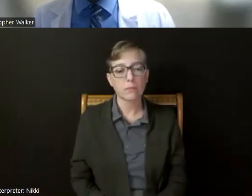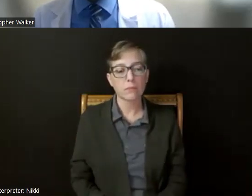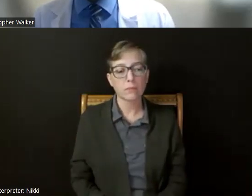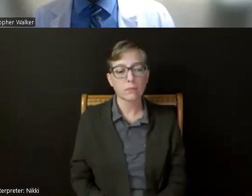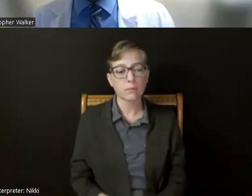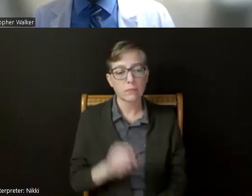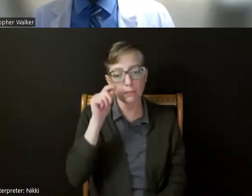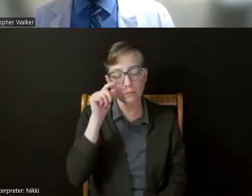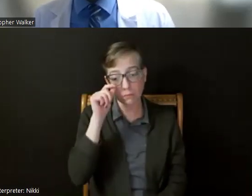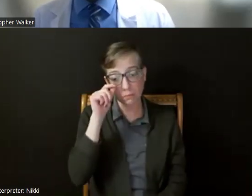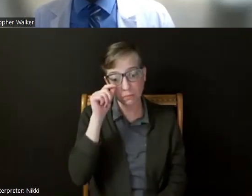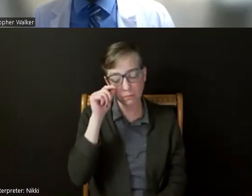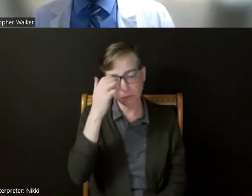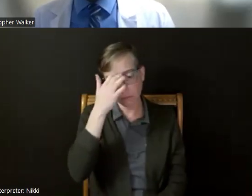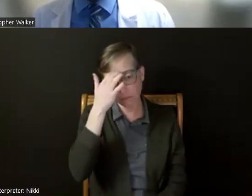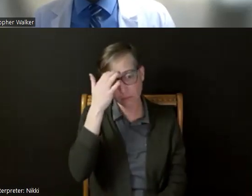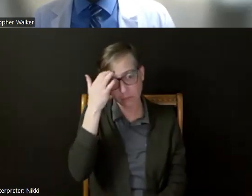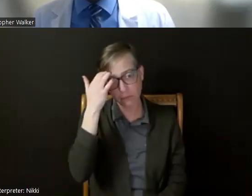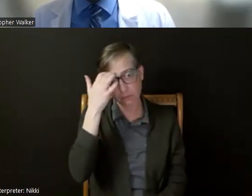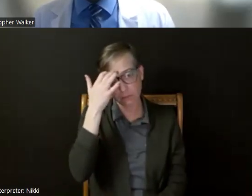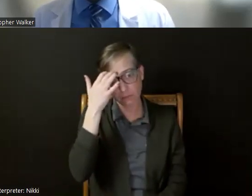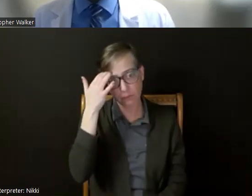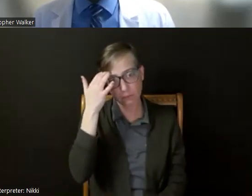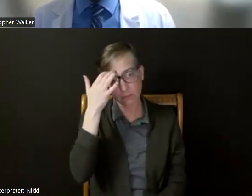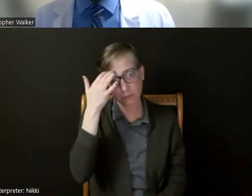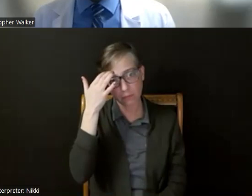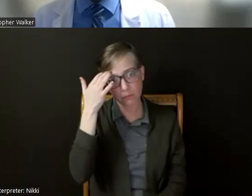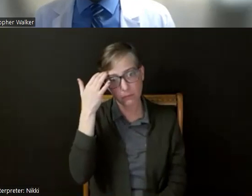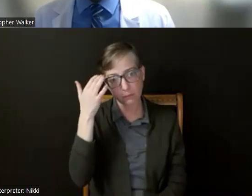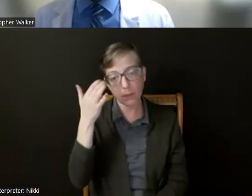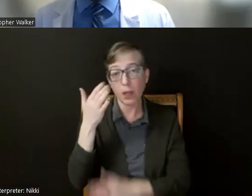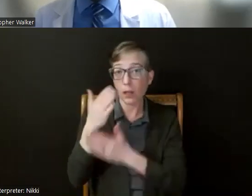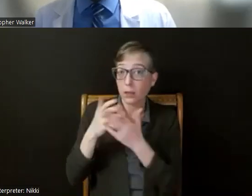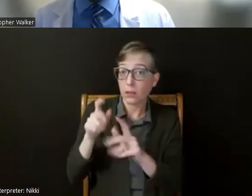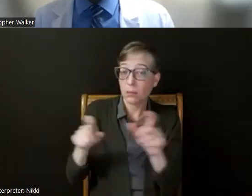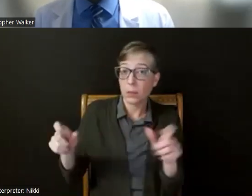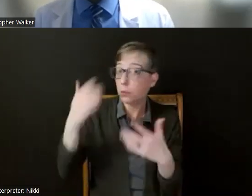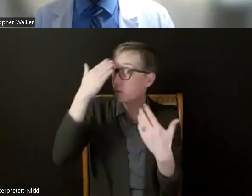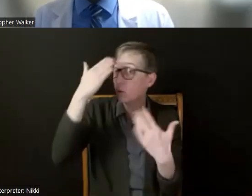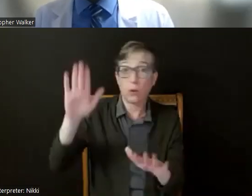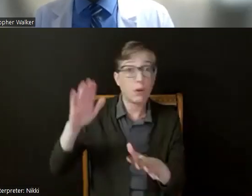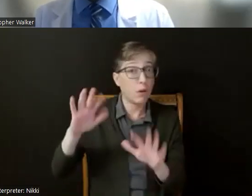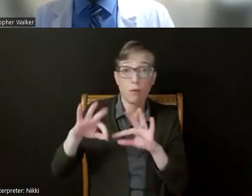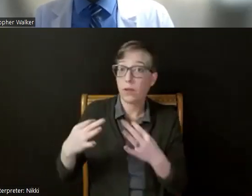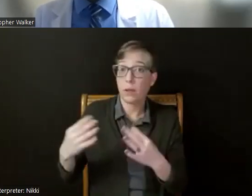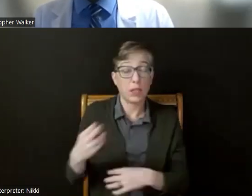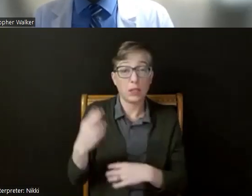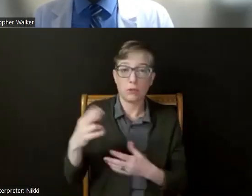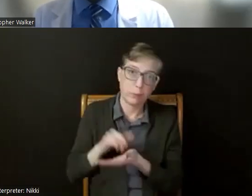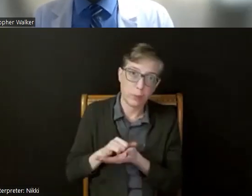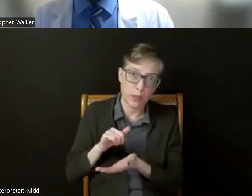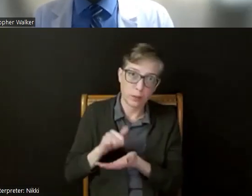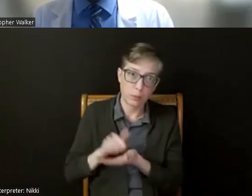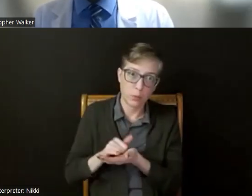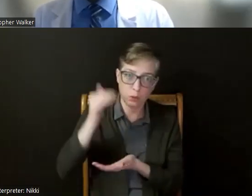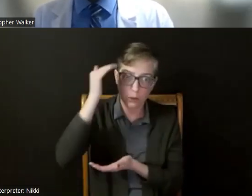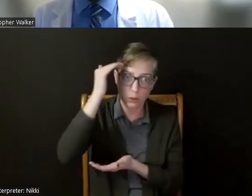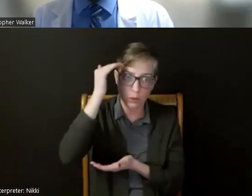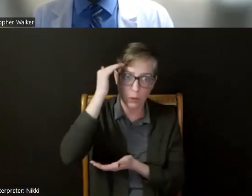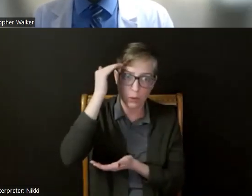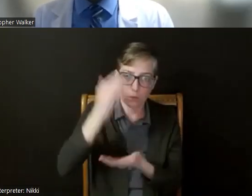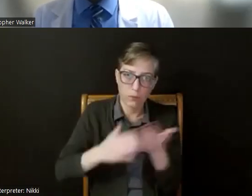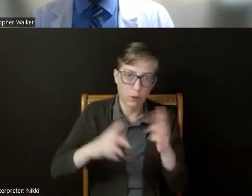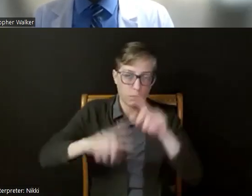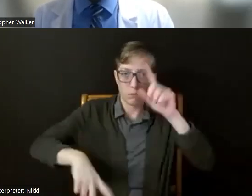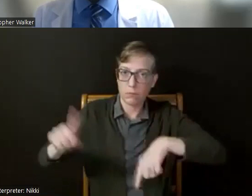some people don't know their family history because it's impossible to know their family history, whether that be